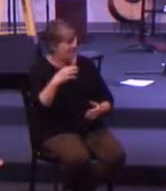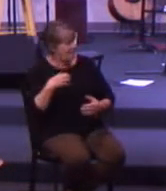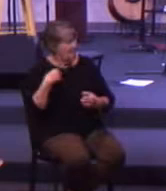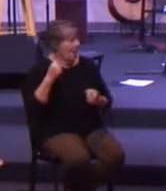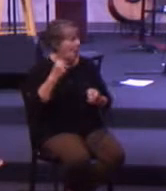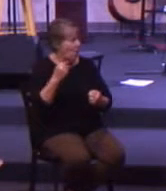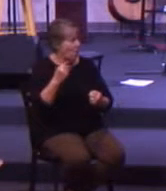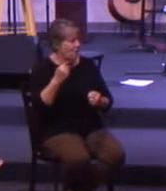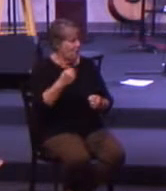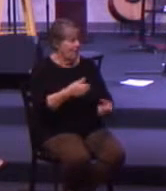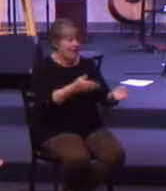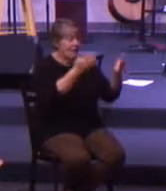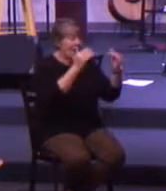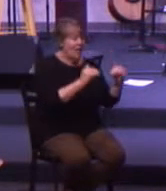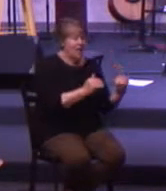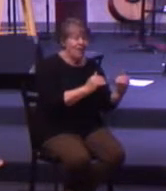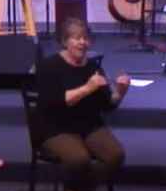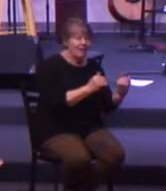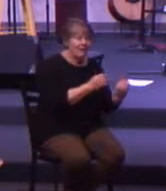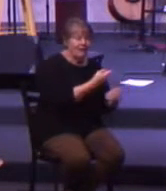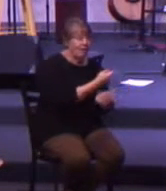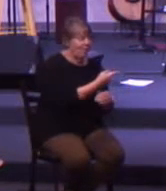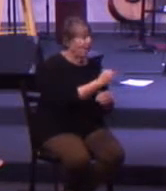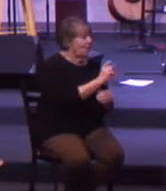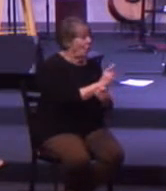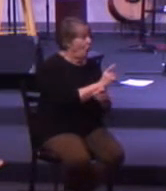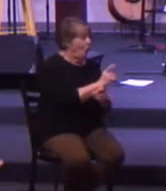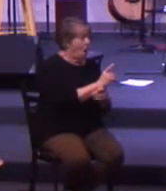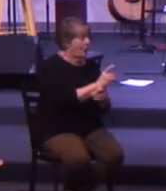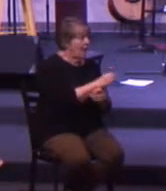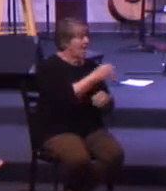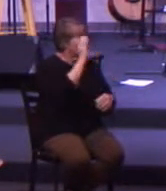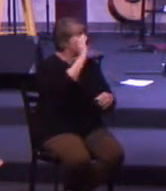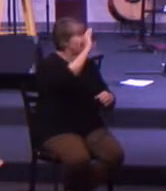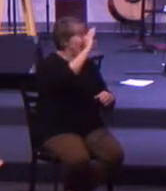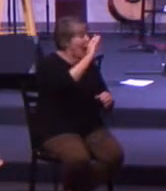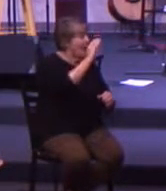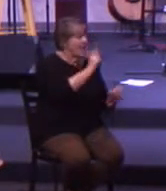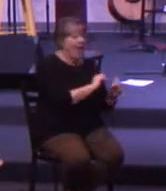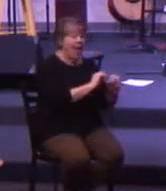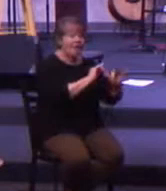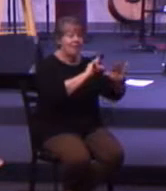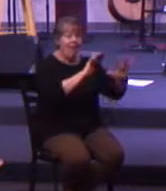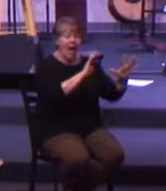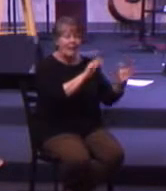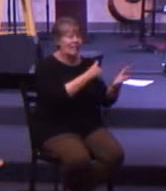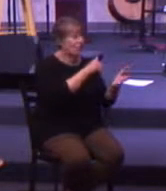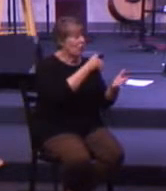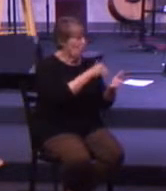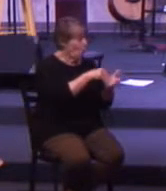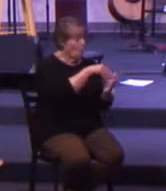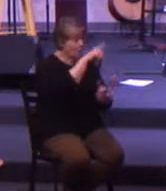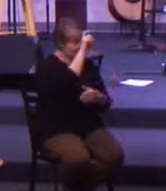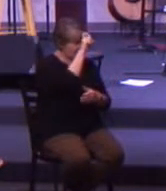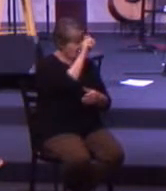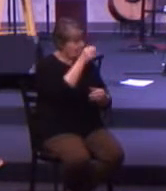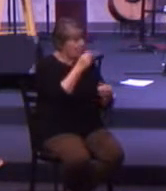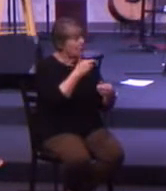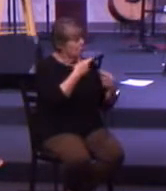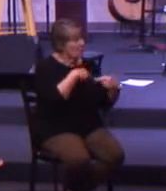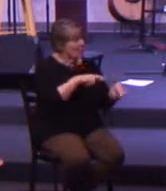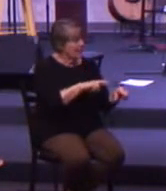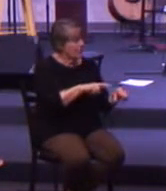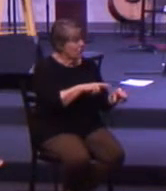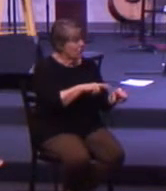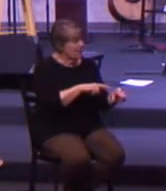the head, the main of all the gods, and sun and light is the core of Egyptian religion, then the 9th plague,